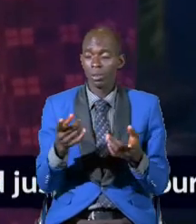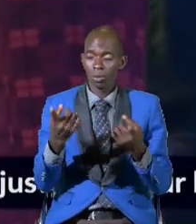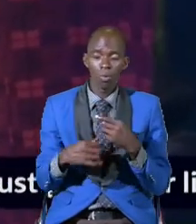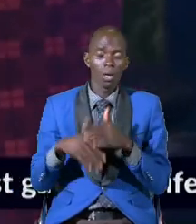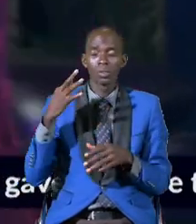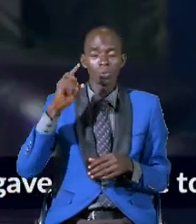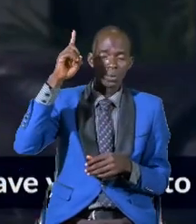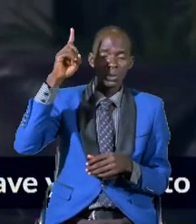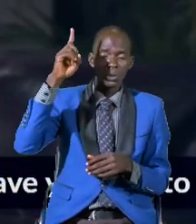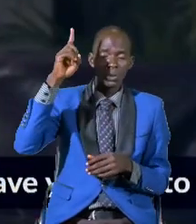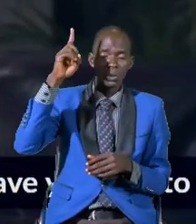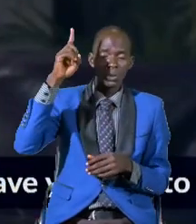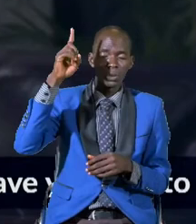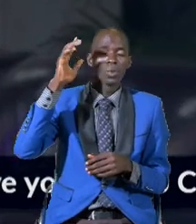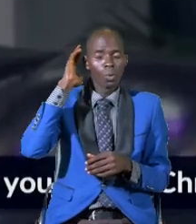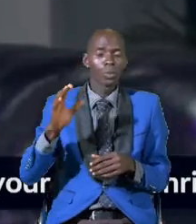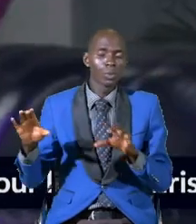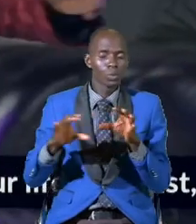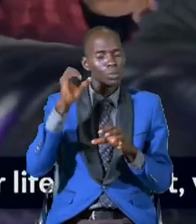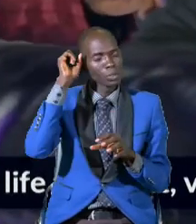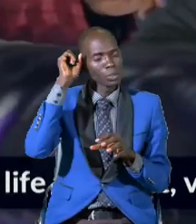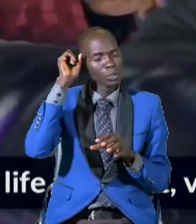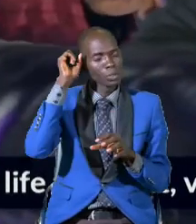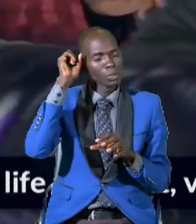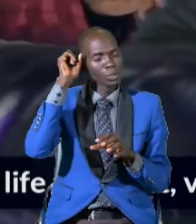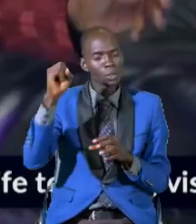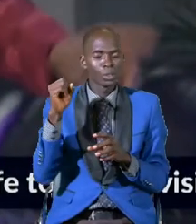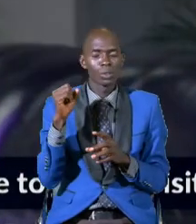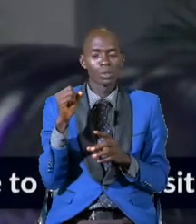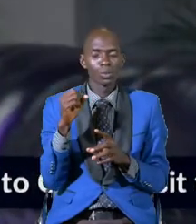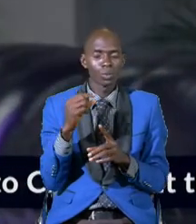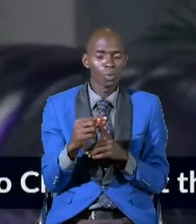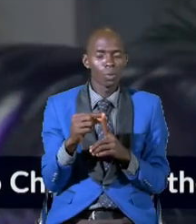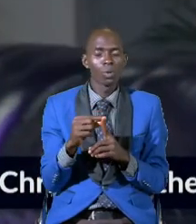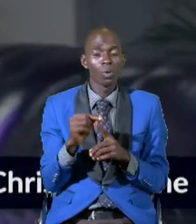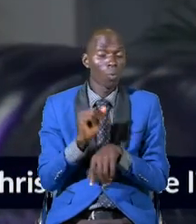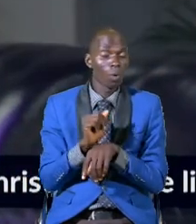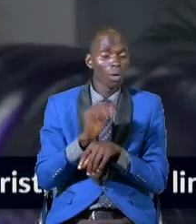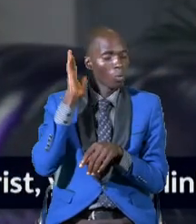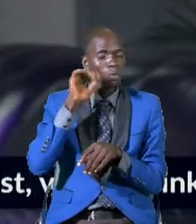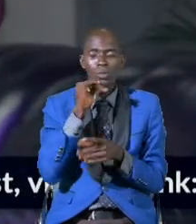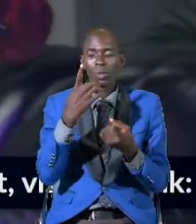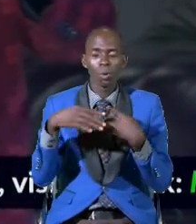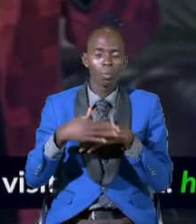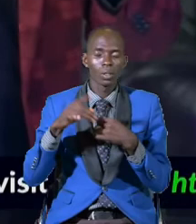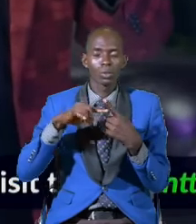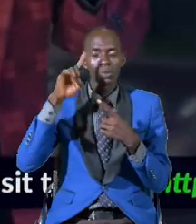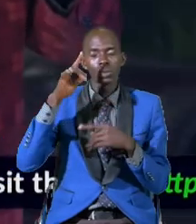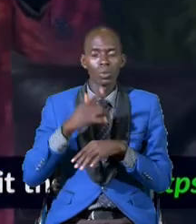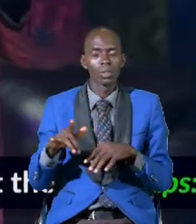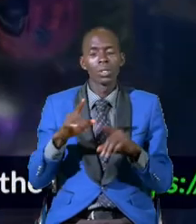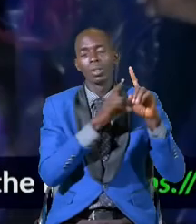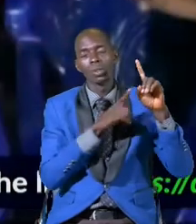you will do its work, will not come back to you void. And Lord, I